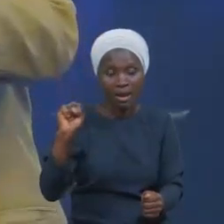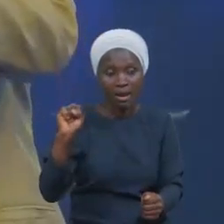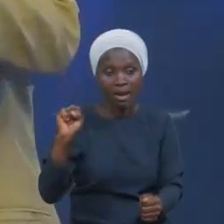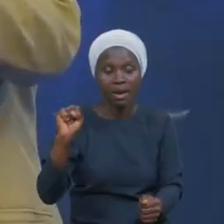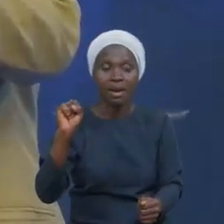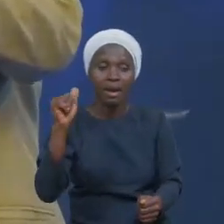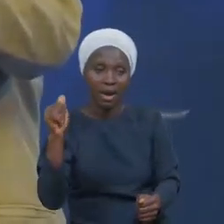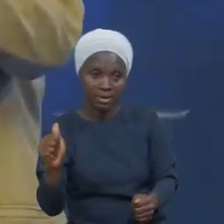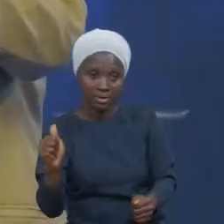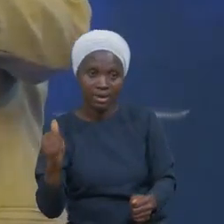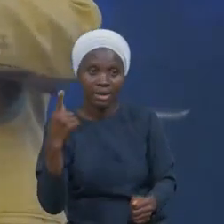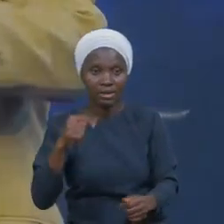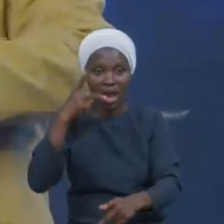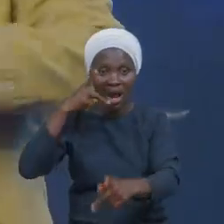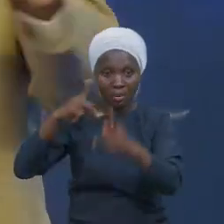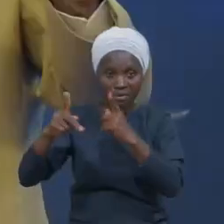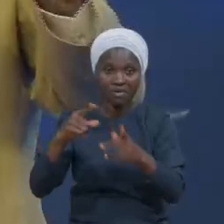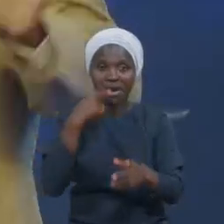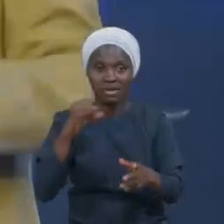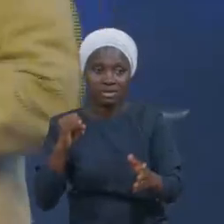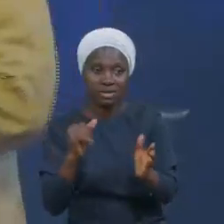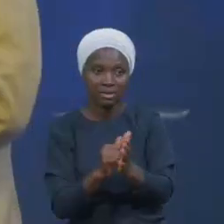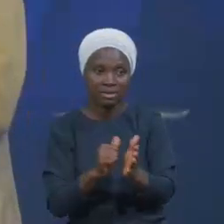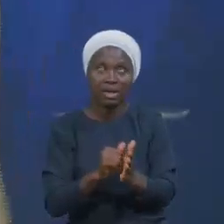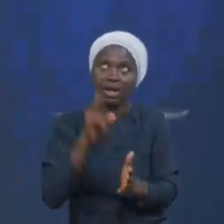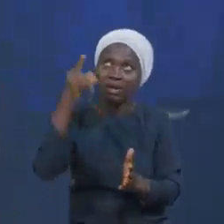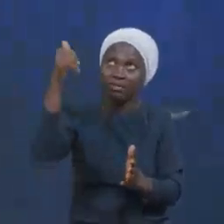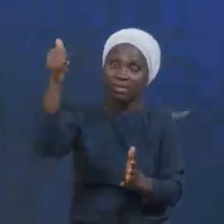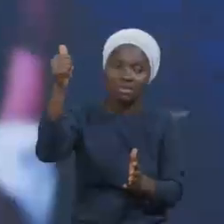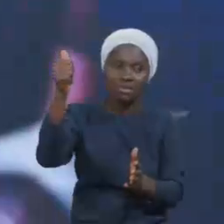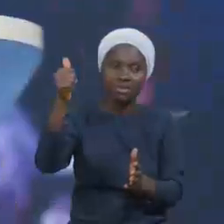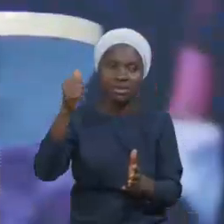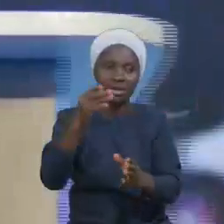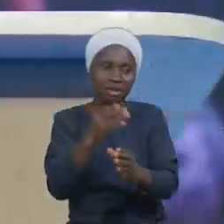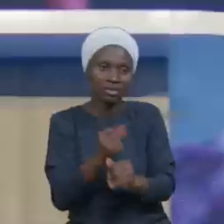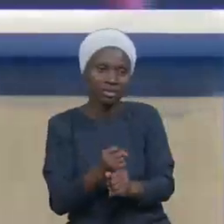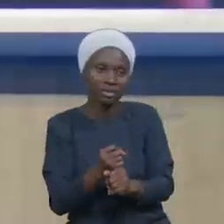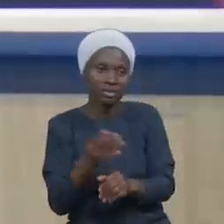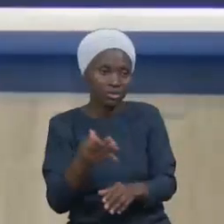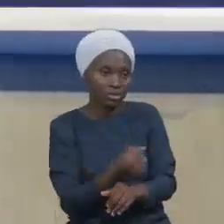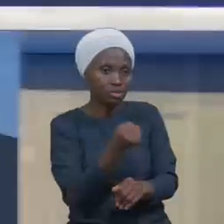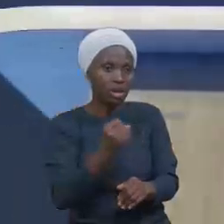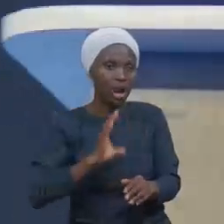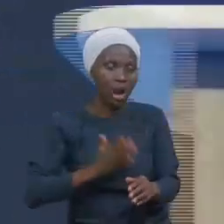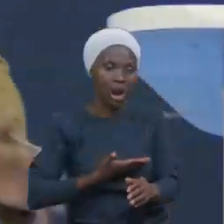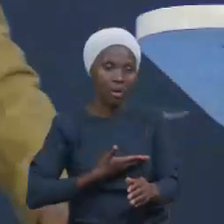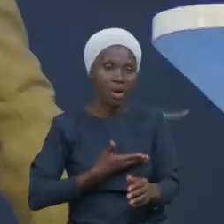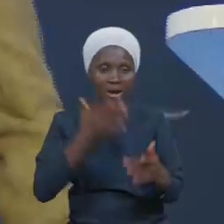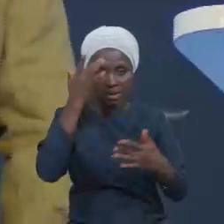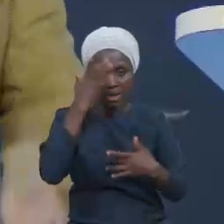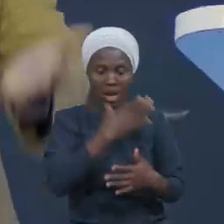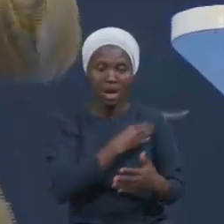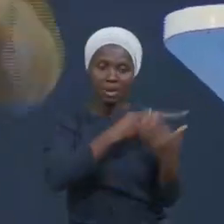our infirmities and bare our sicknesses. It will take all